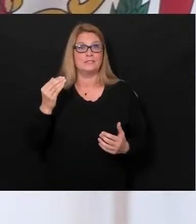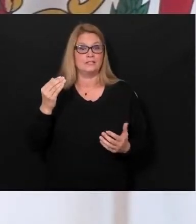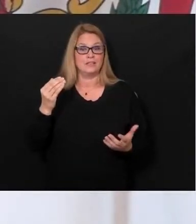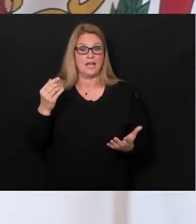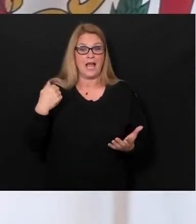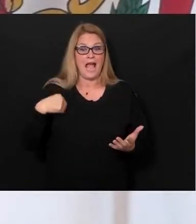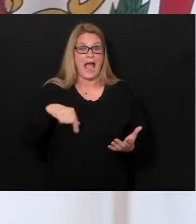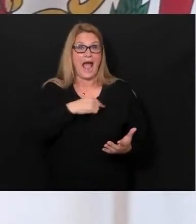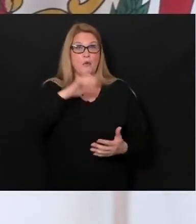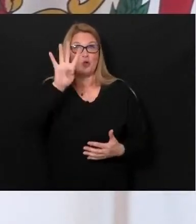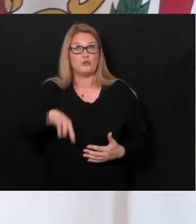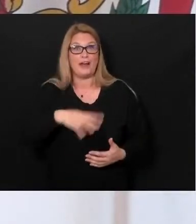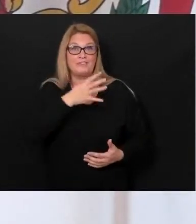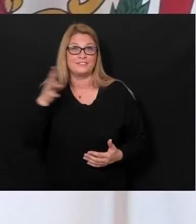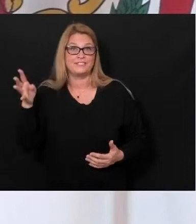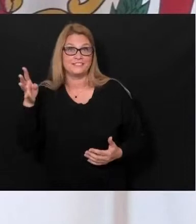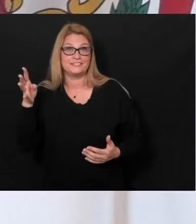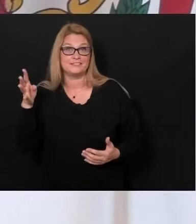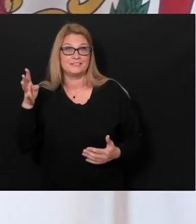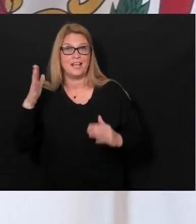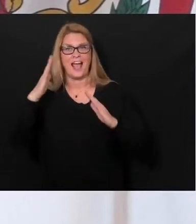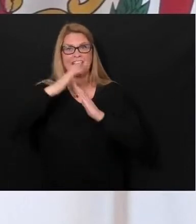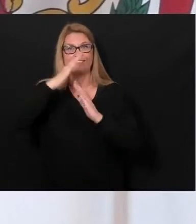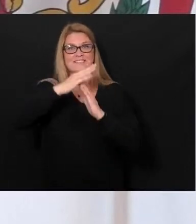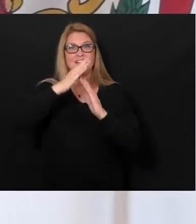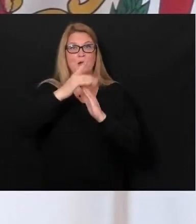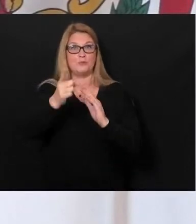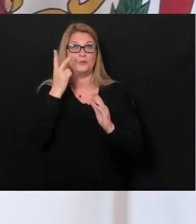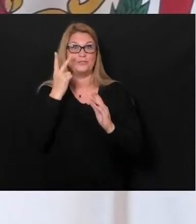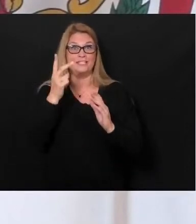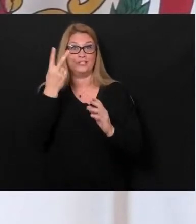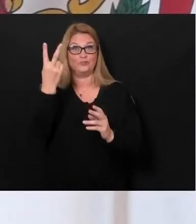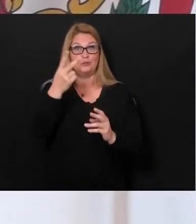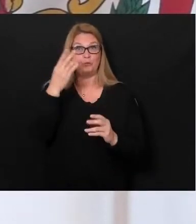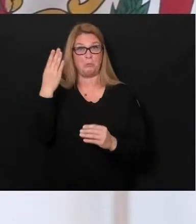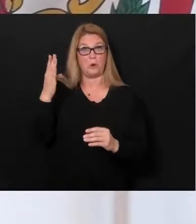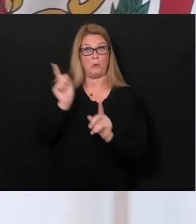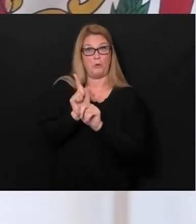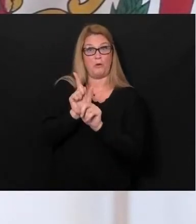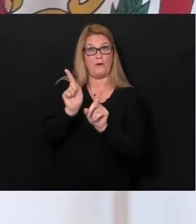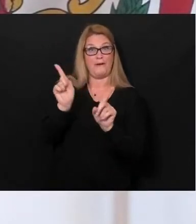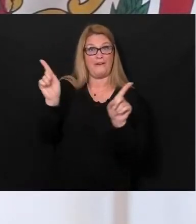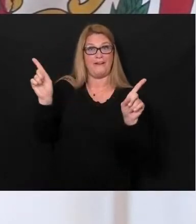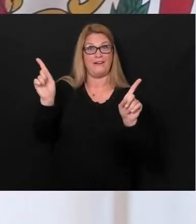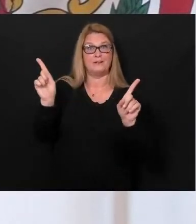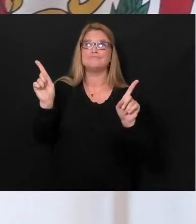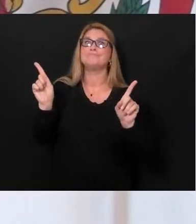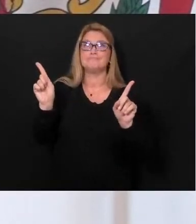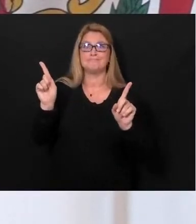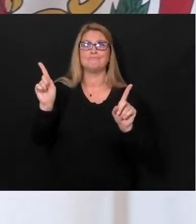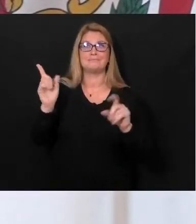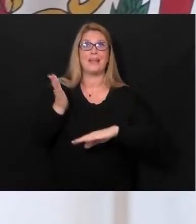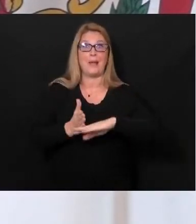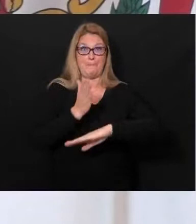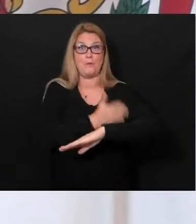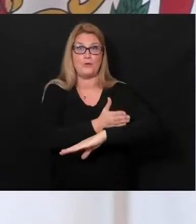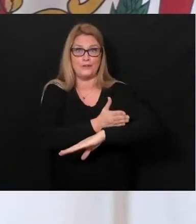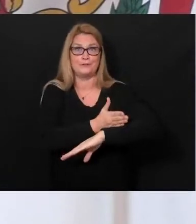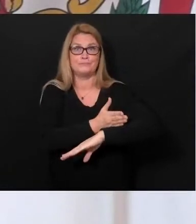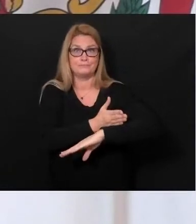have, this one right here on the top with this light blue and dark blue lines of how it's getting better, it's